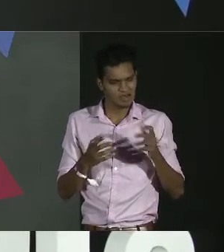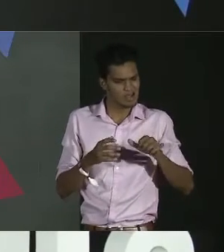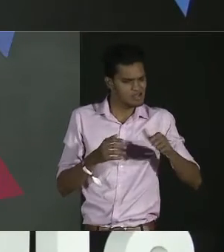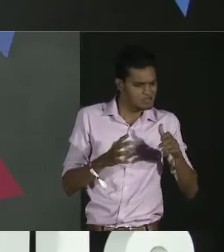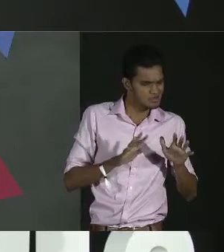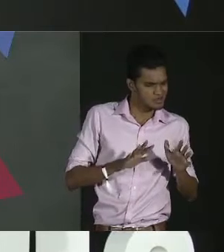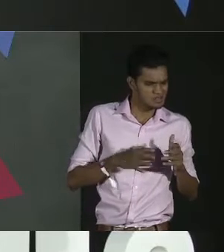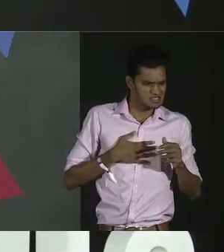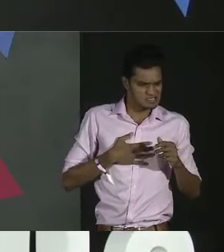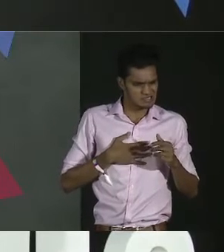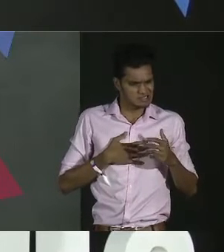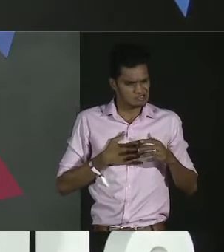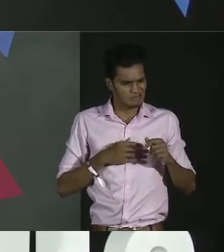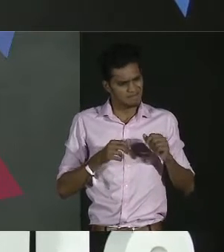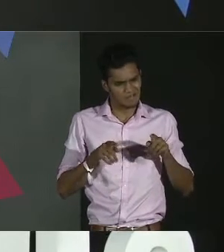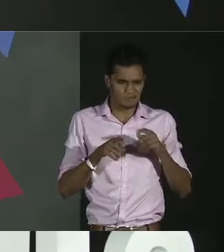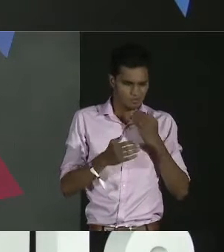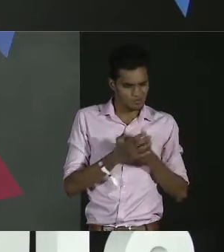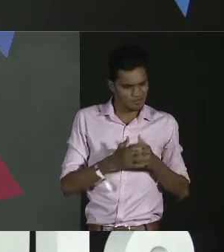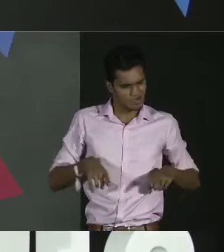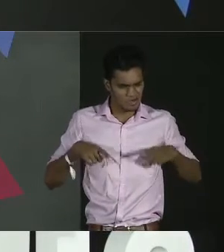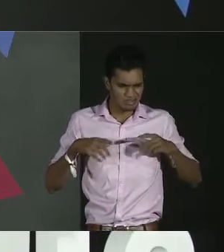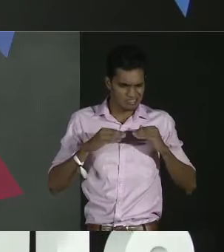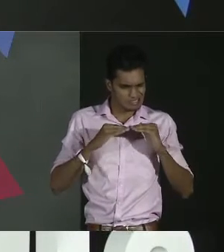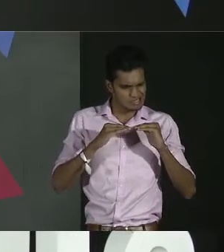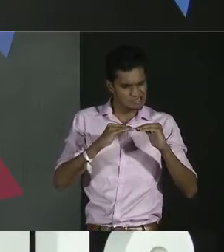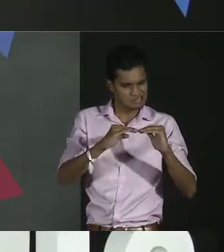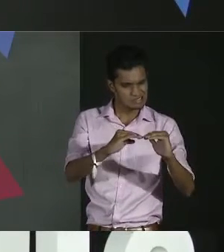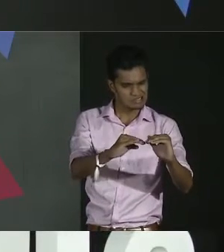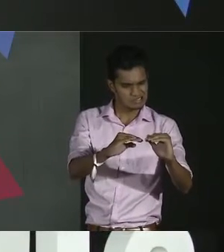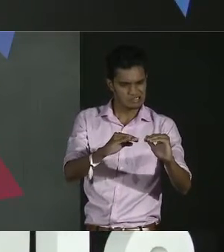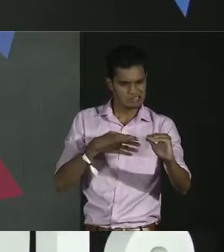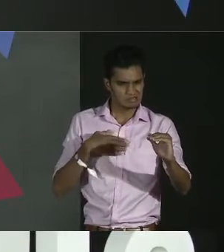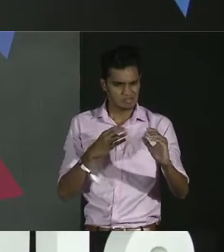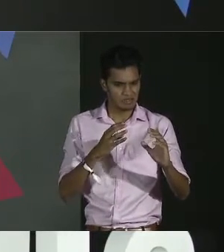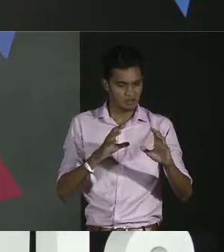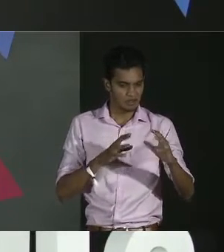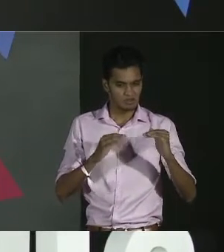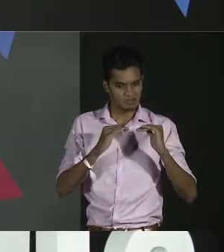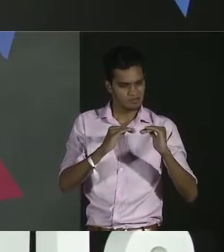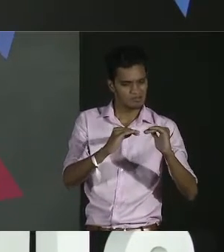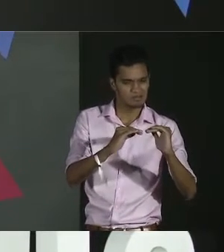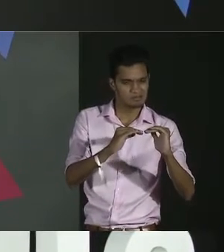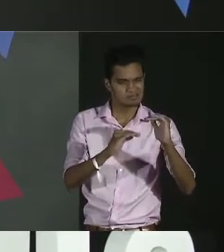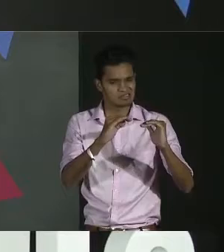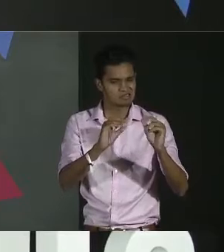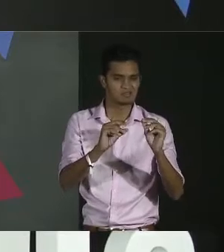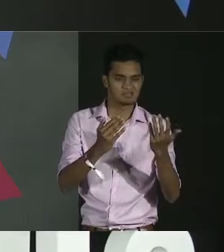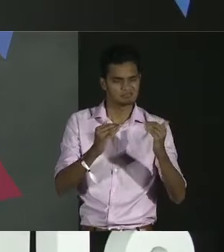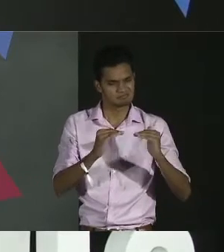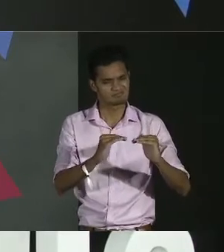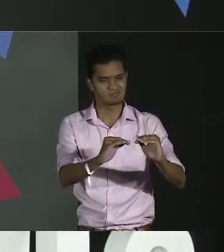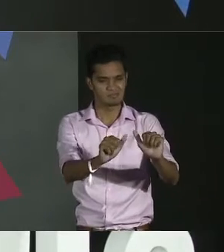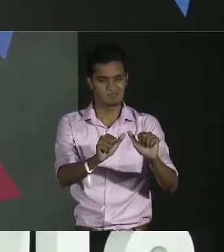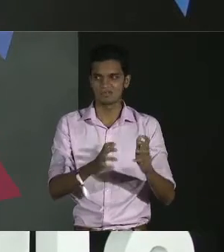was feeling quite stagnant, like I wasn't moving forward, almost like I didn't have control over my life. So I decided